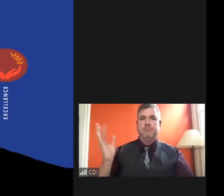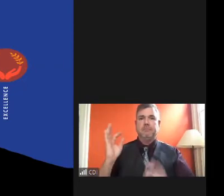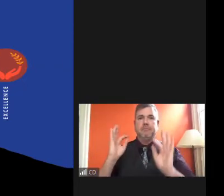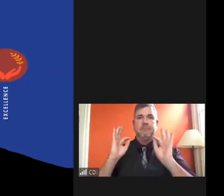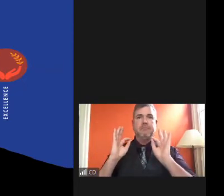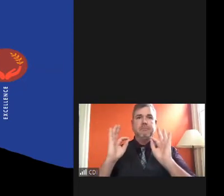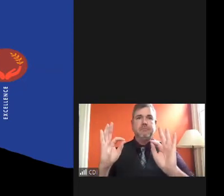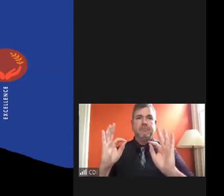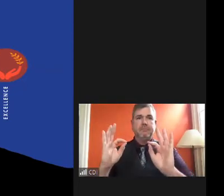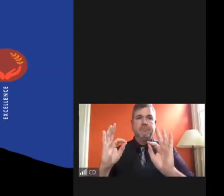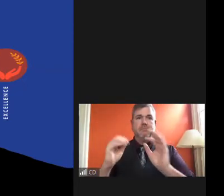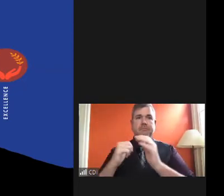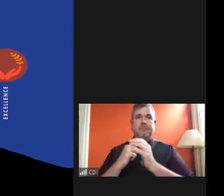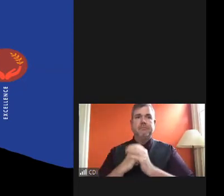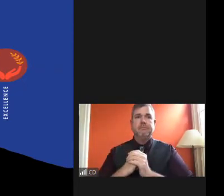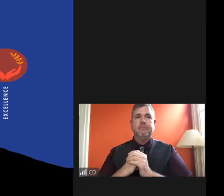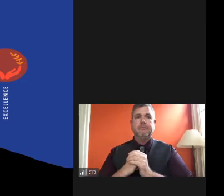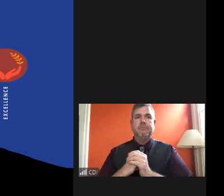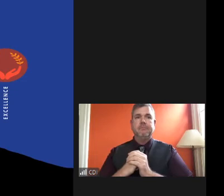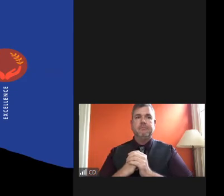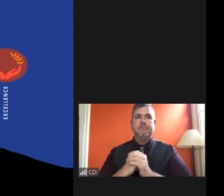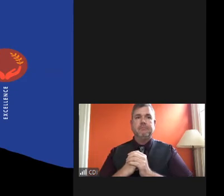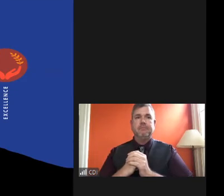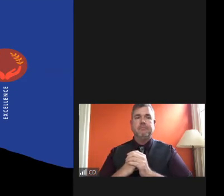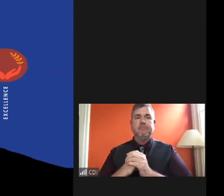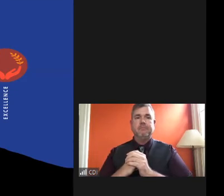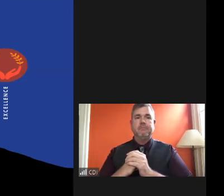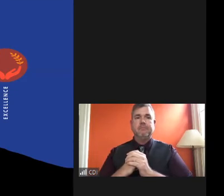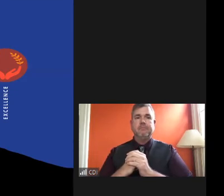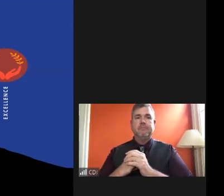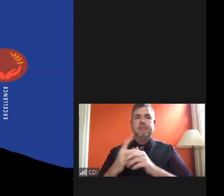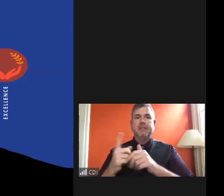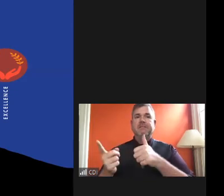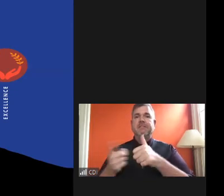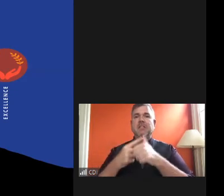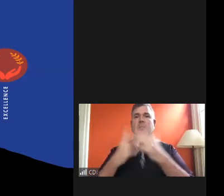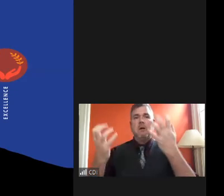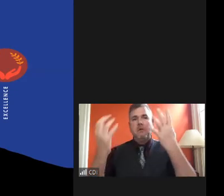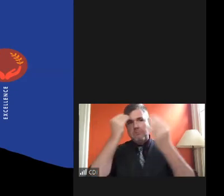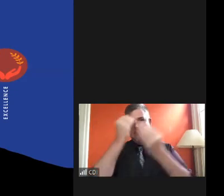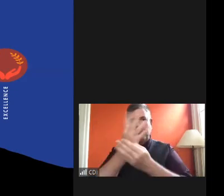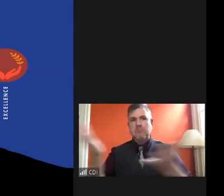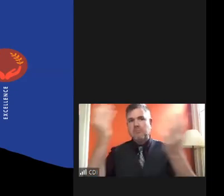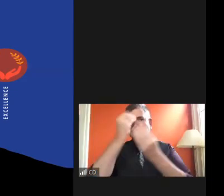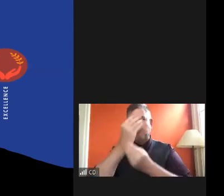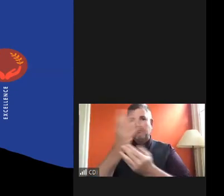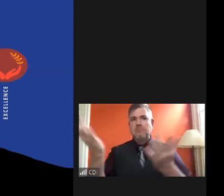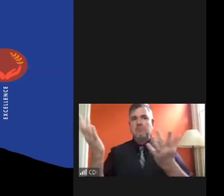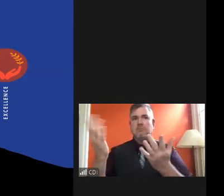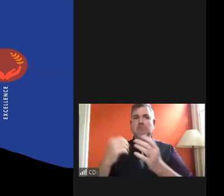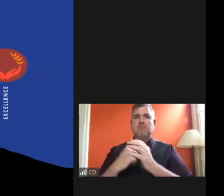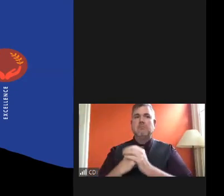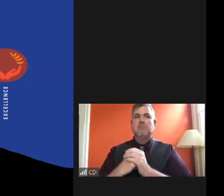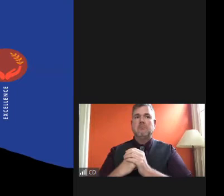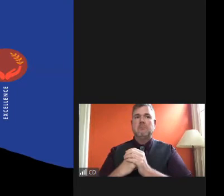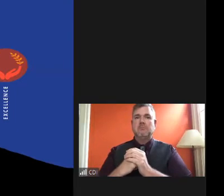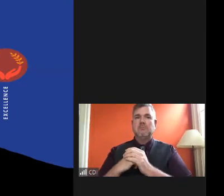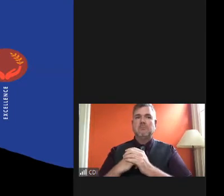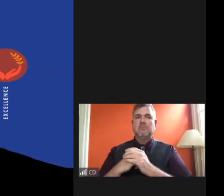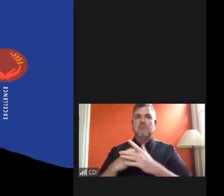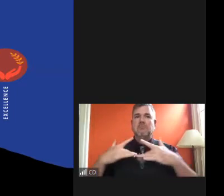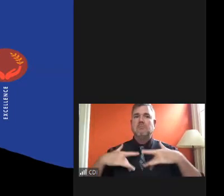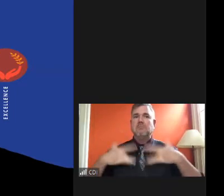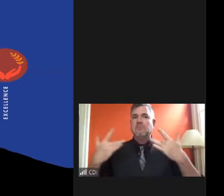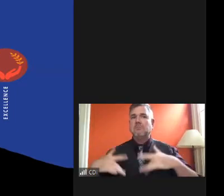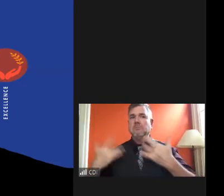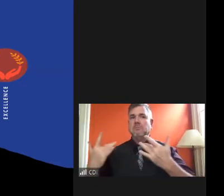So I'm going to start with just the update on the current status. If I can advance my slides, I would do